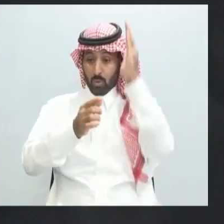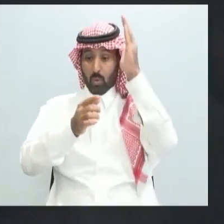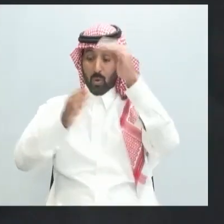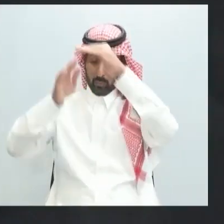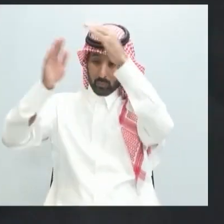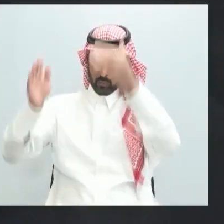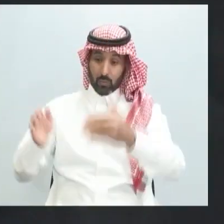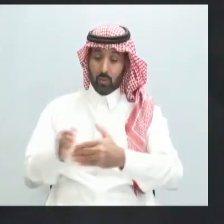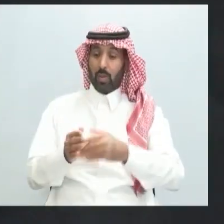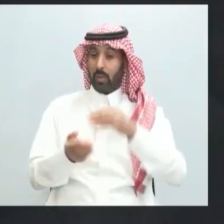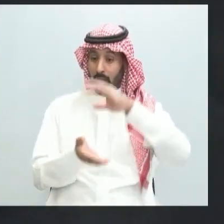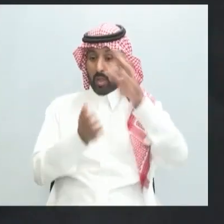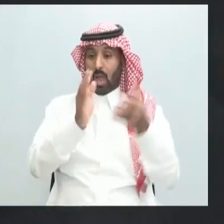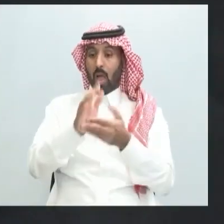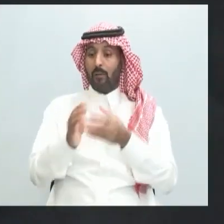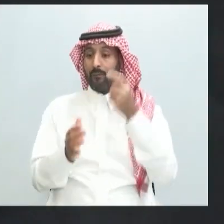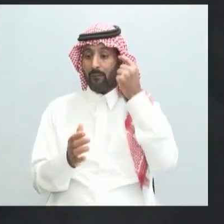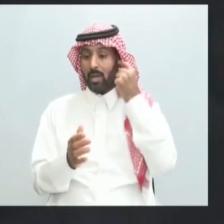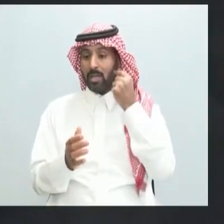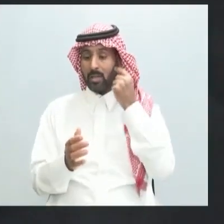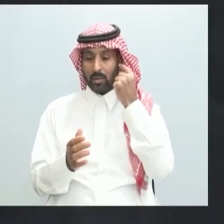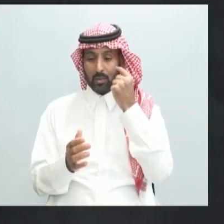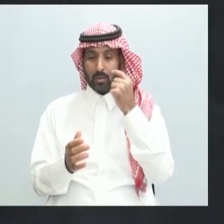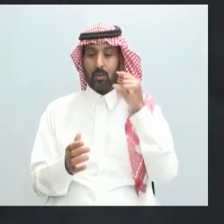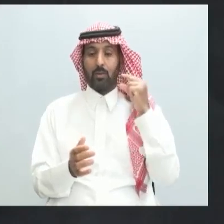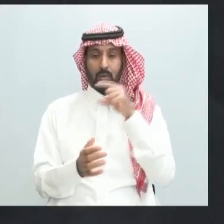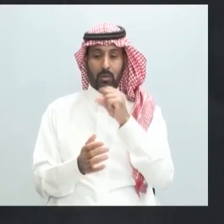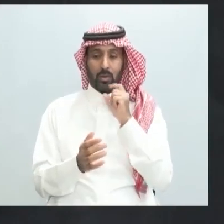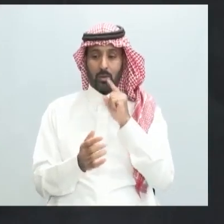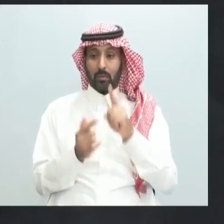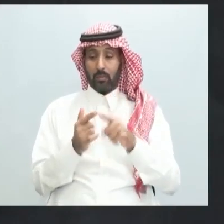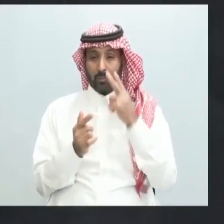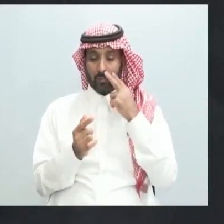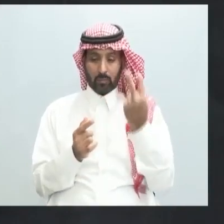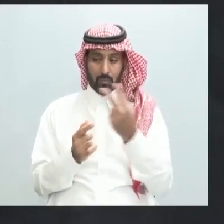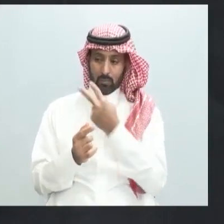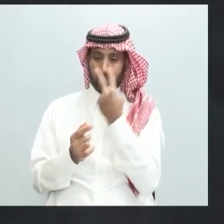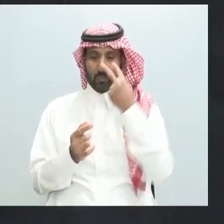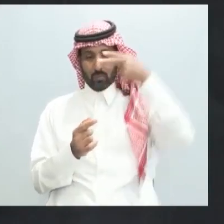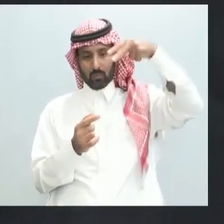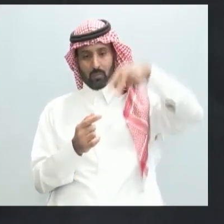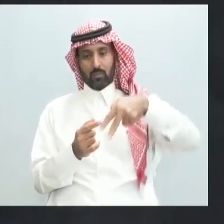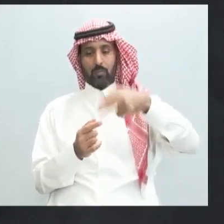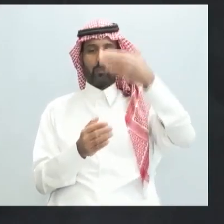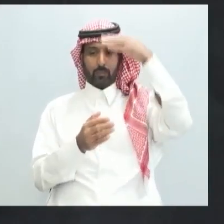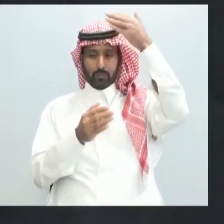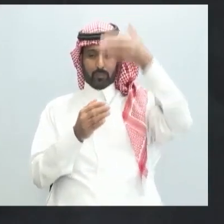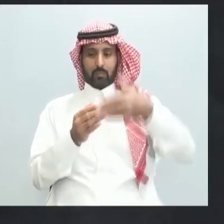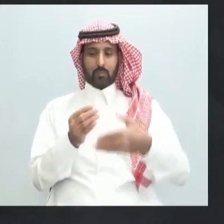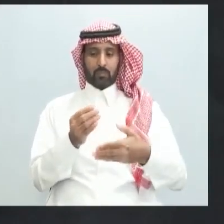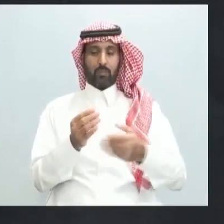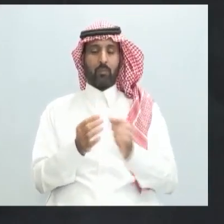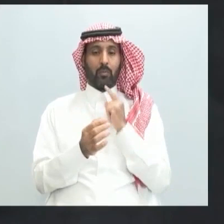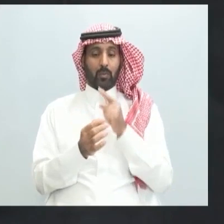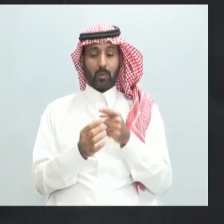the world. So I would like to get to the top and see the view from there, because it's, as I